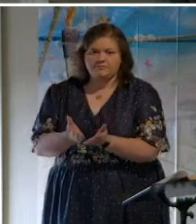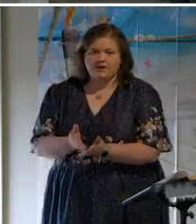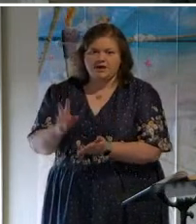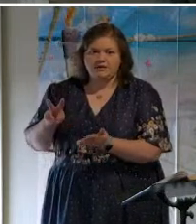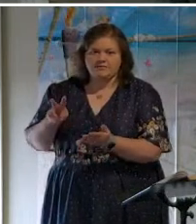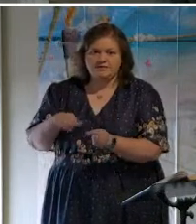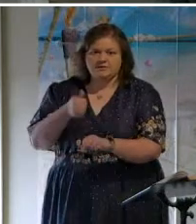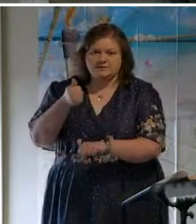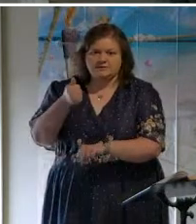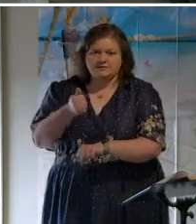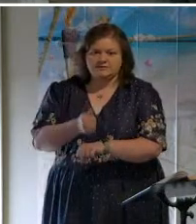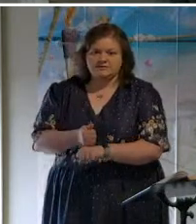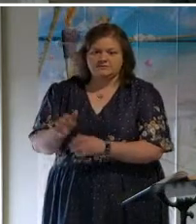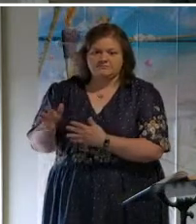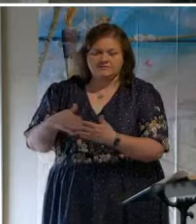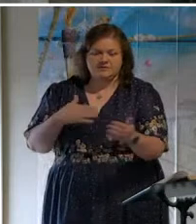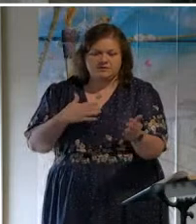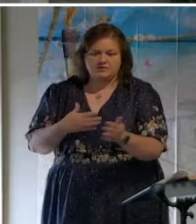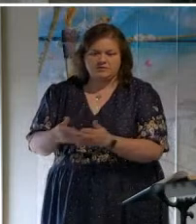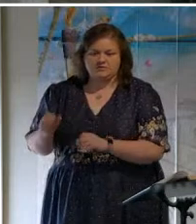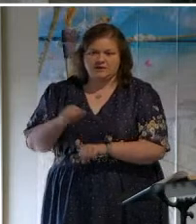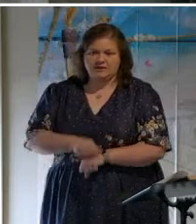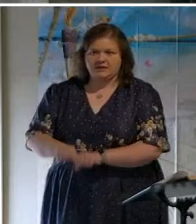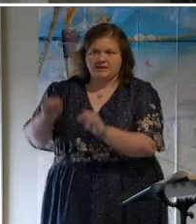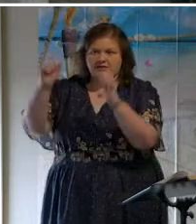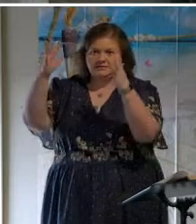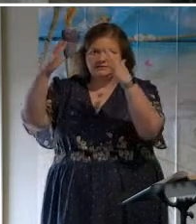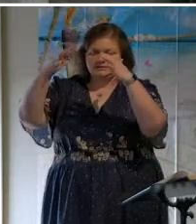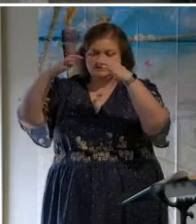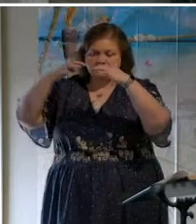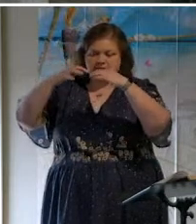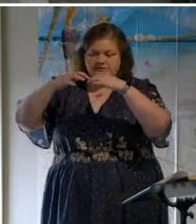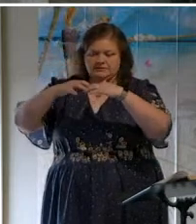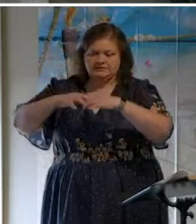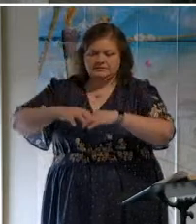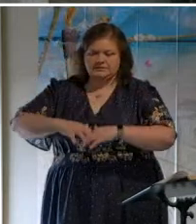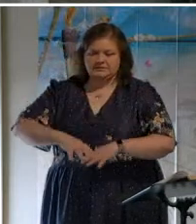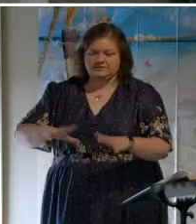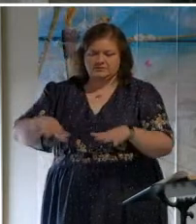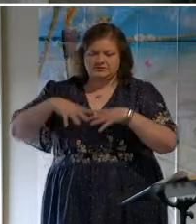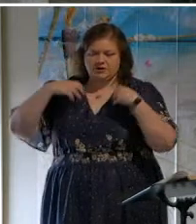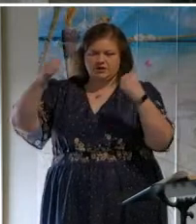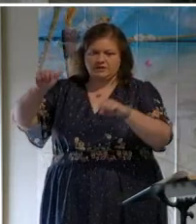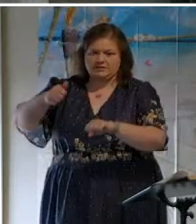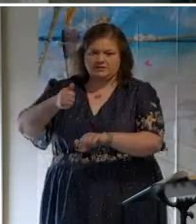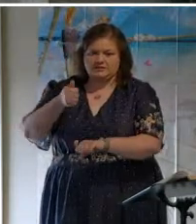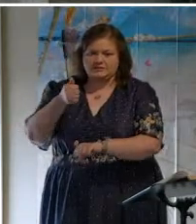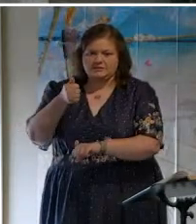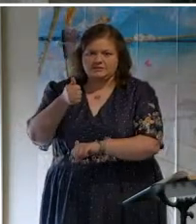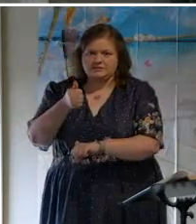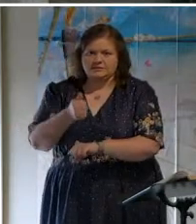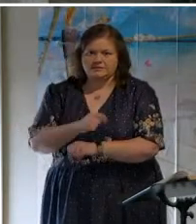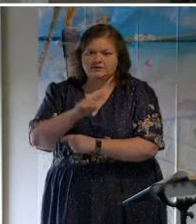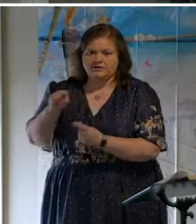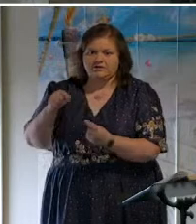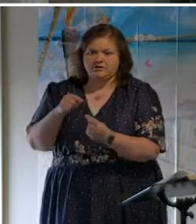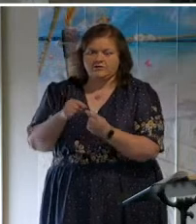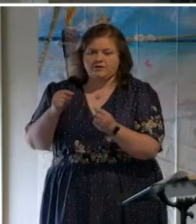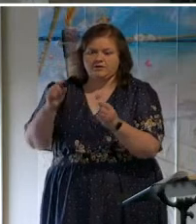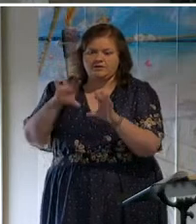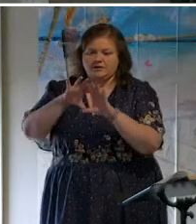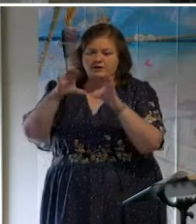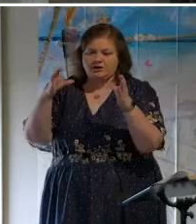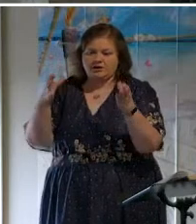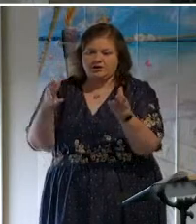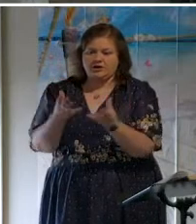Stands though the hills may tumble, it'll firmly stand when the earth shall